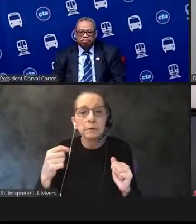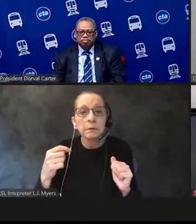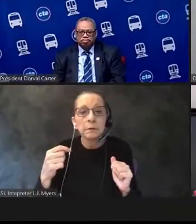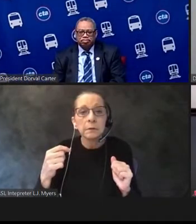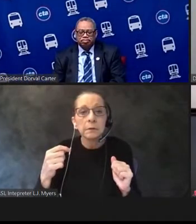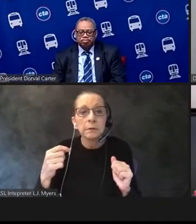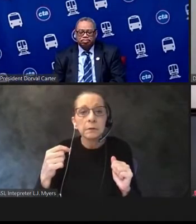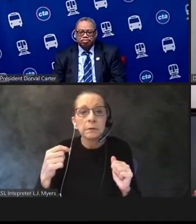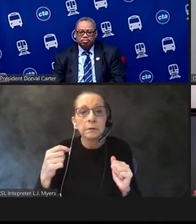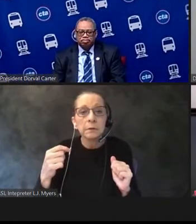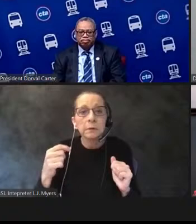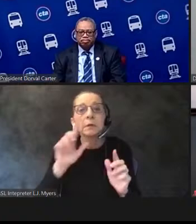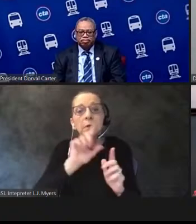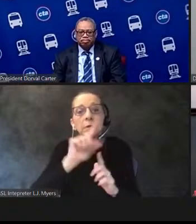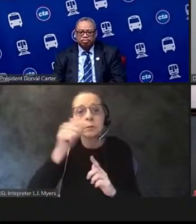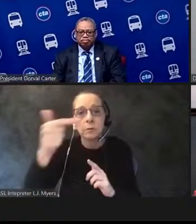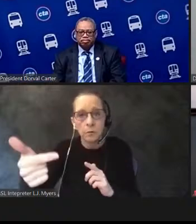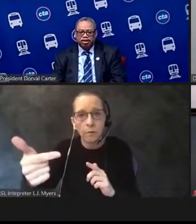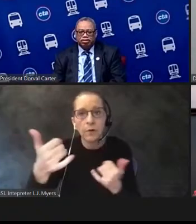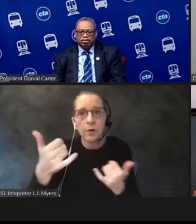when you count us down, I'll turn it over to Arabelle.